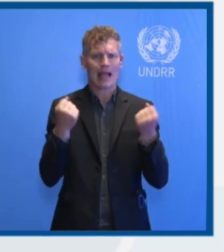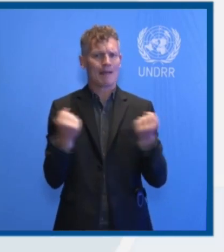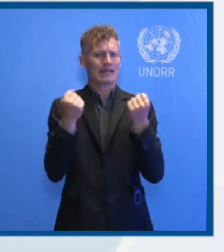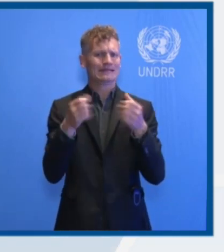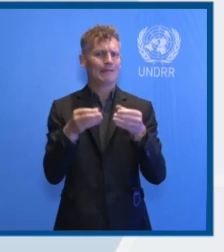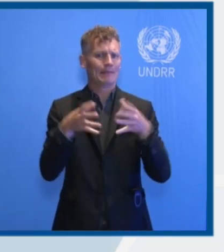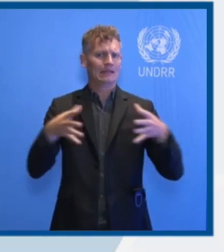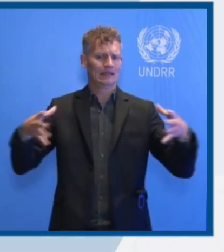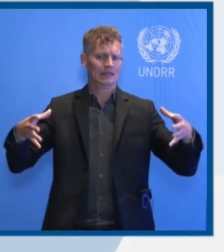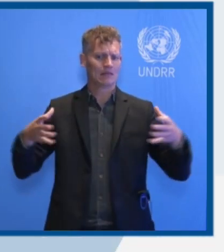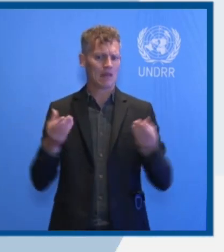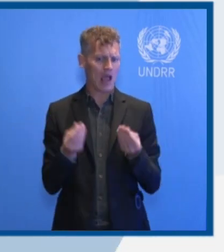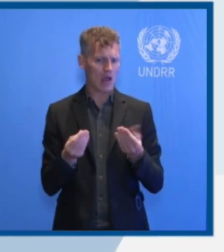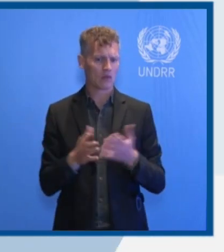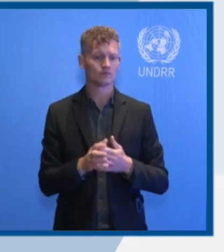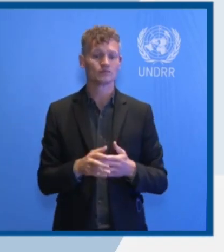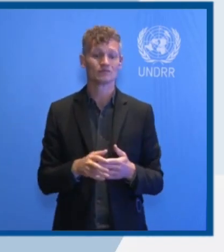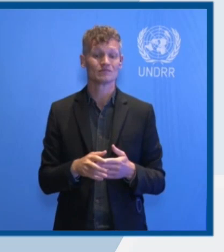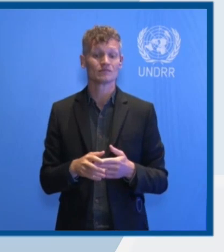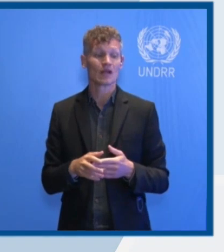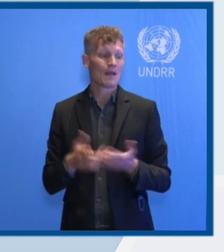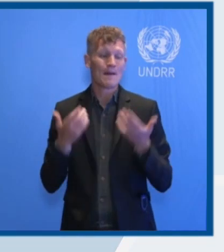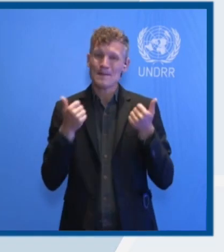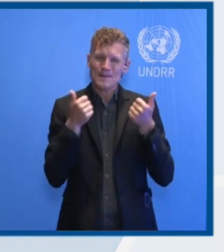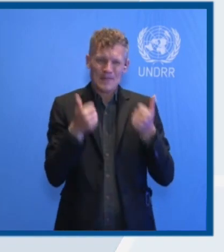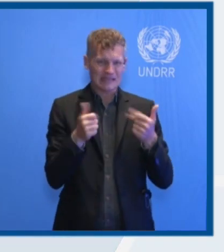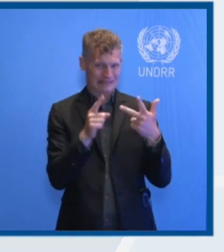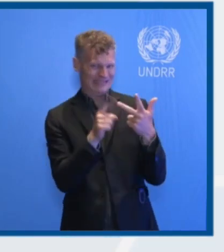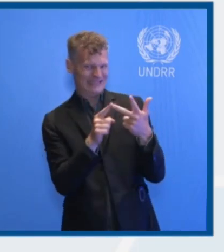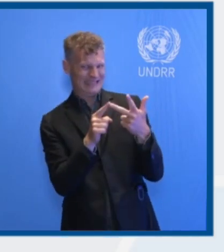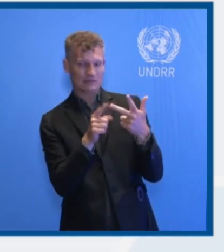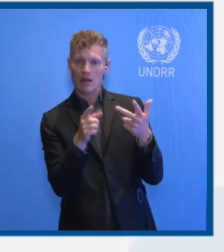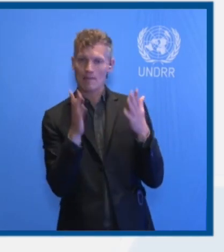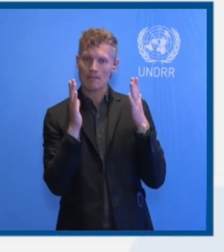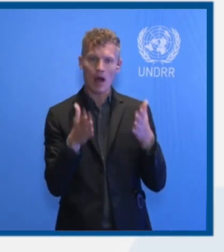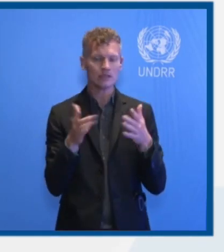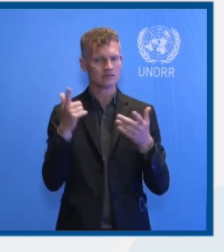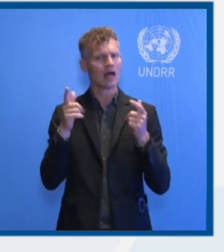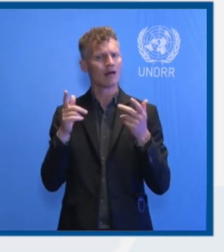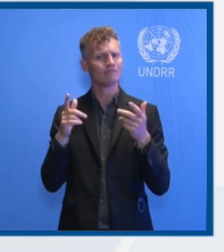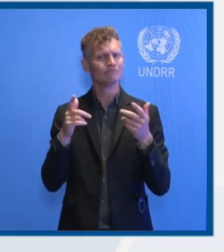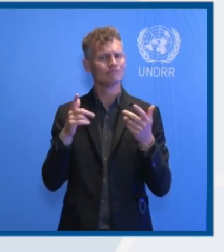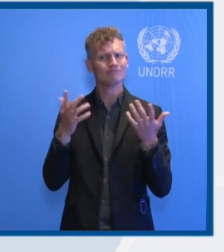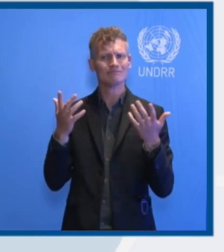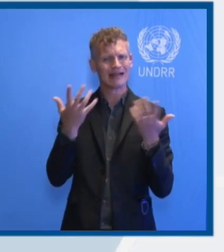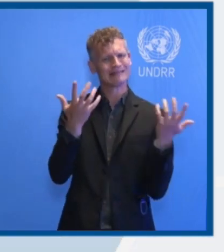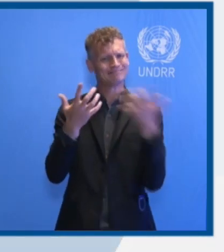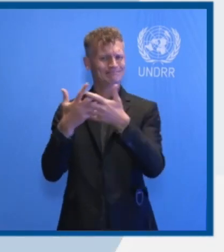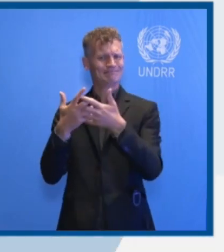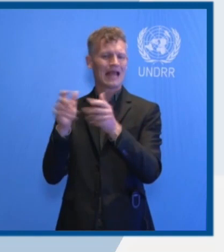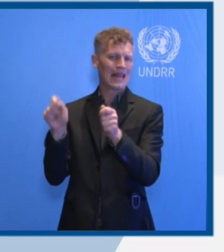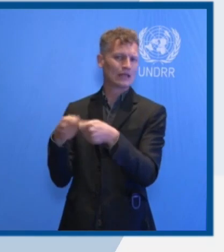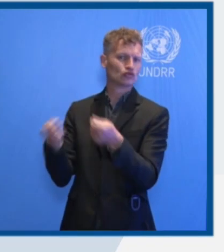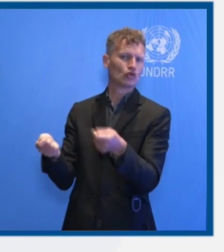ground that the best way is to go with nature versus the gray options? So what we're trying to do is to make